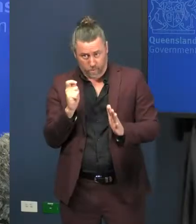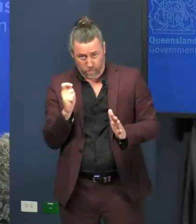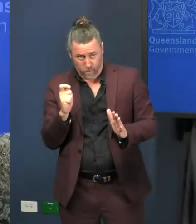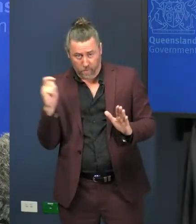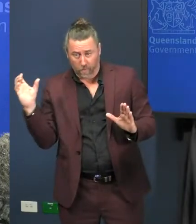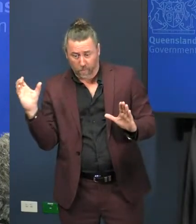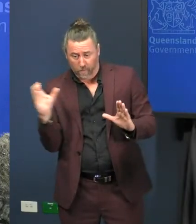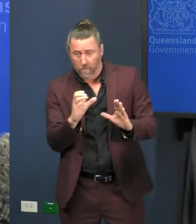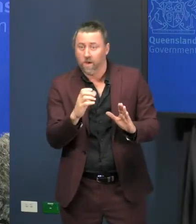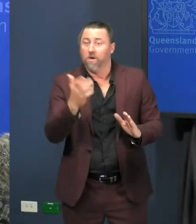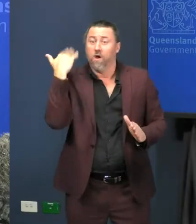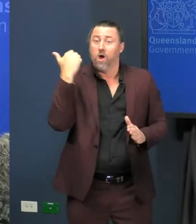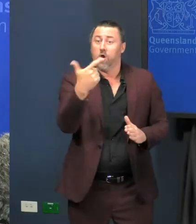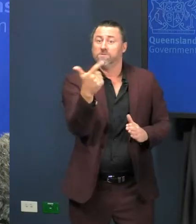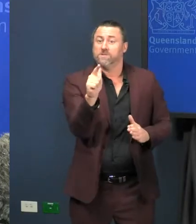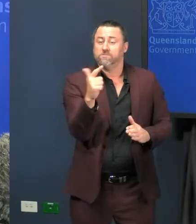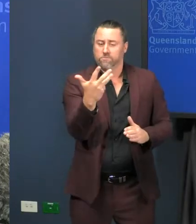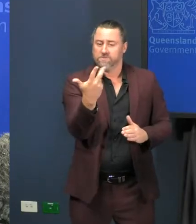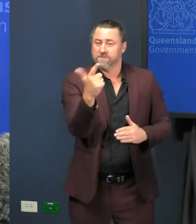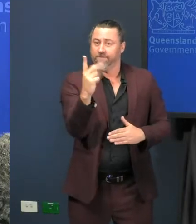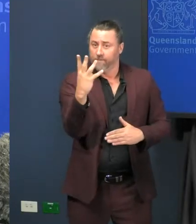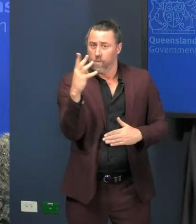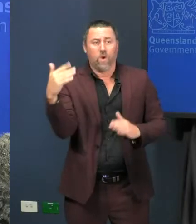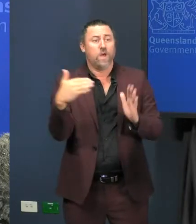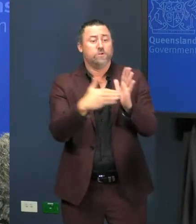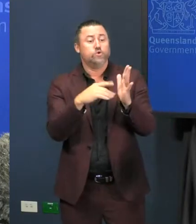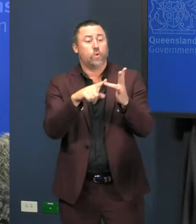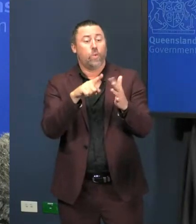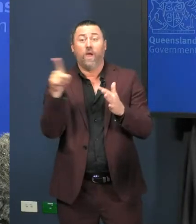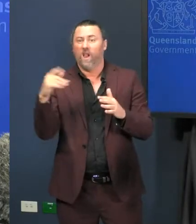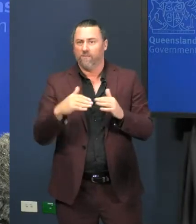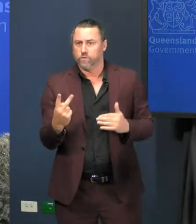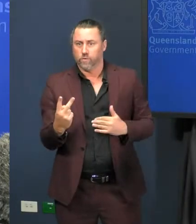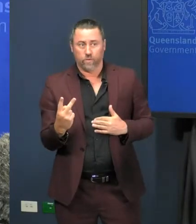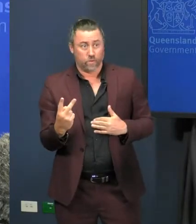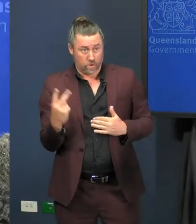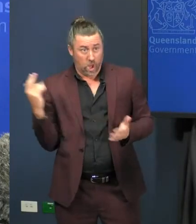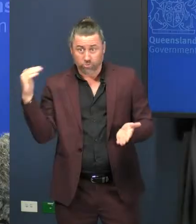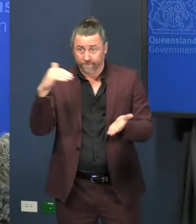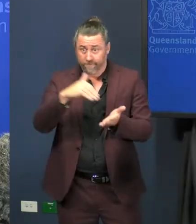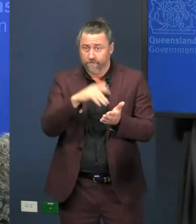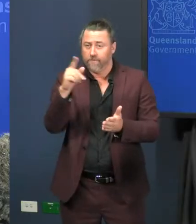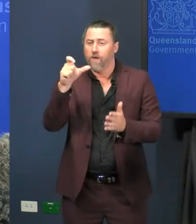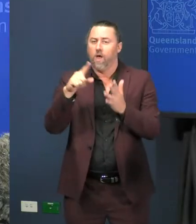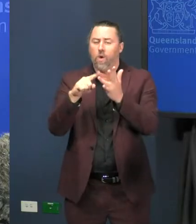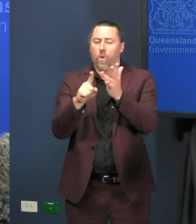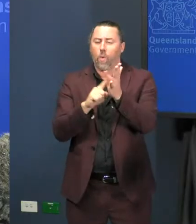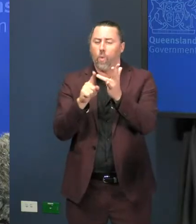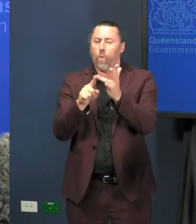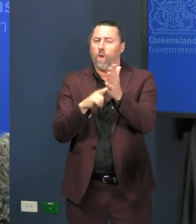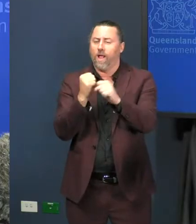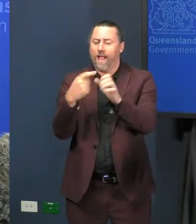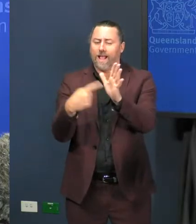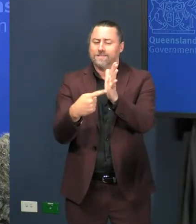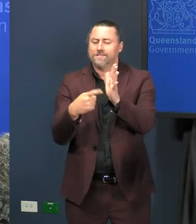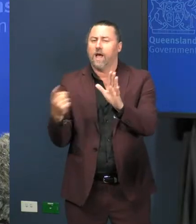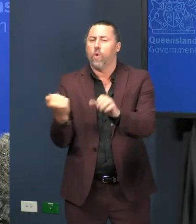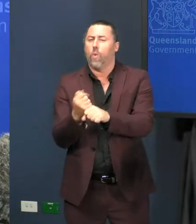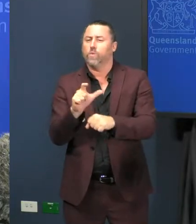In 1974, Tropical Cyclone Zoe, a Category 2, crossed the coast at Coolangatta. And then